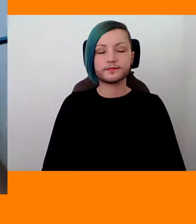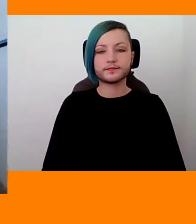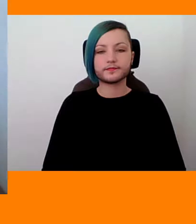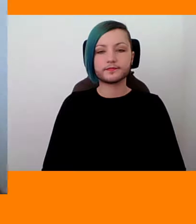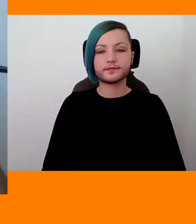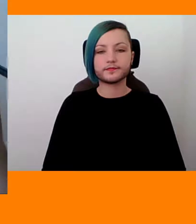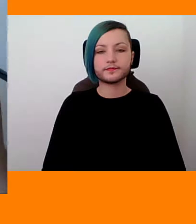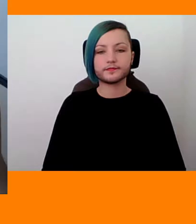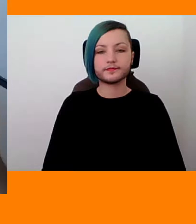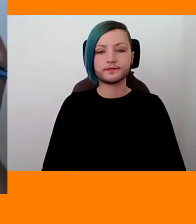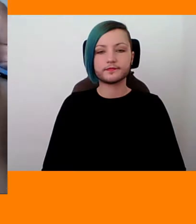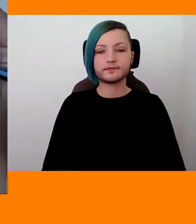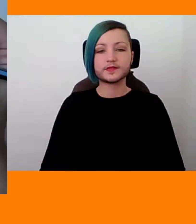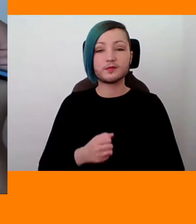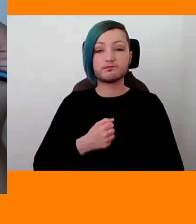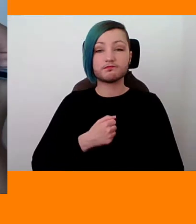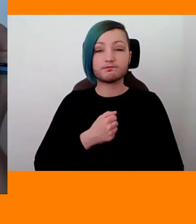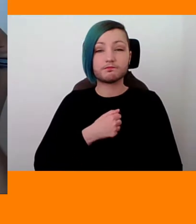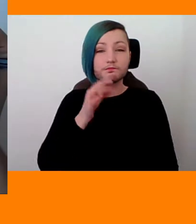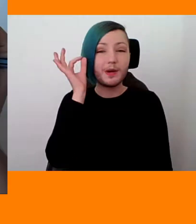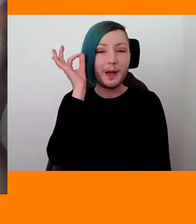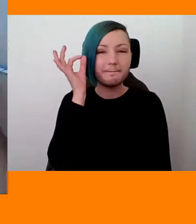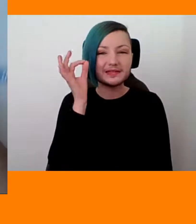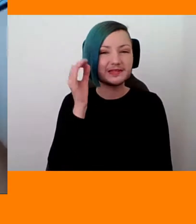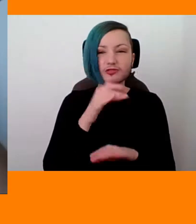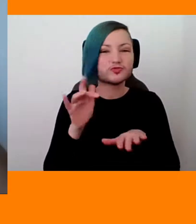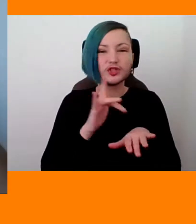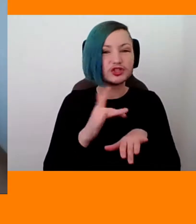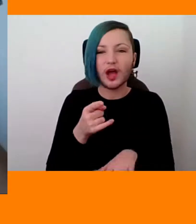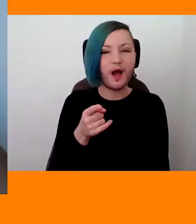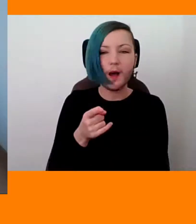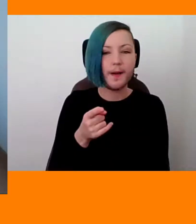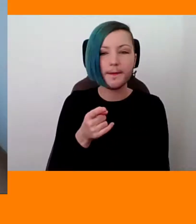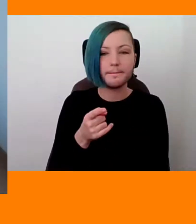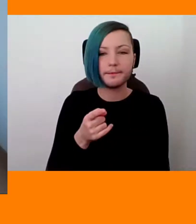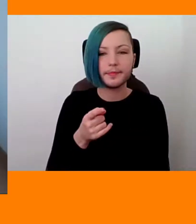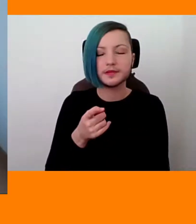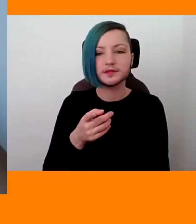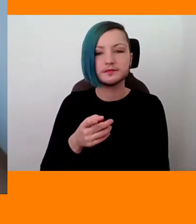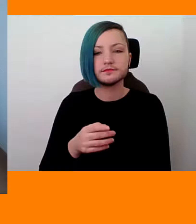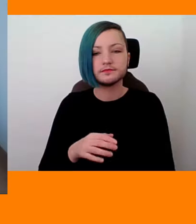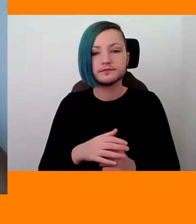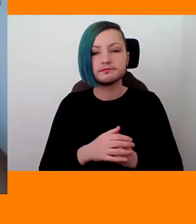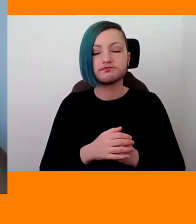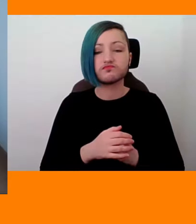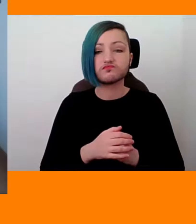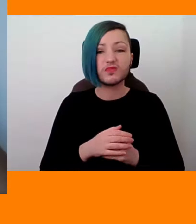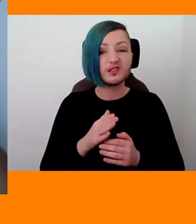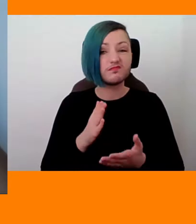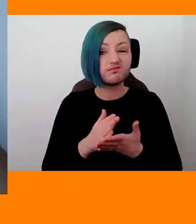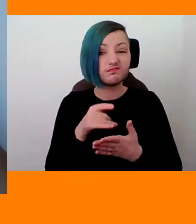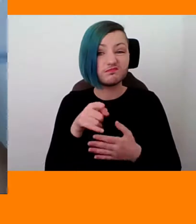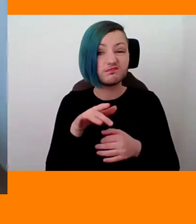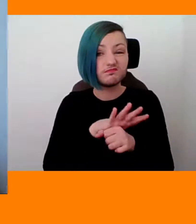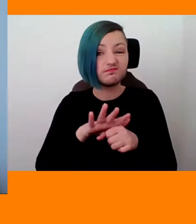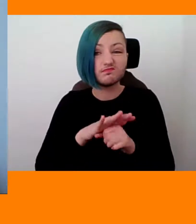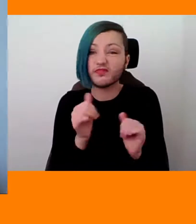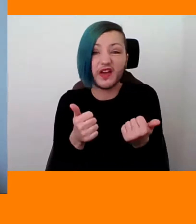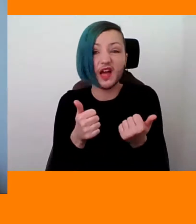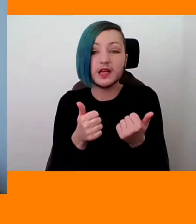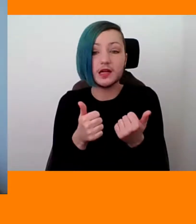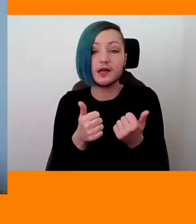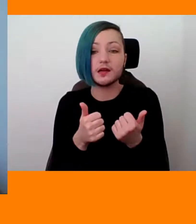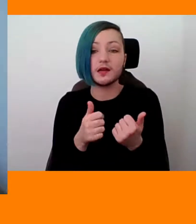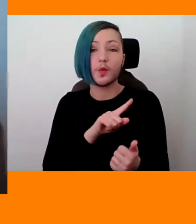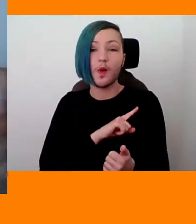So I'm working with quite a blunt pencil now. I don't know if you can see. This doesn't really affect it too much because it's